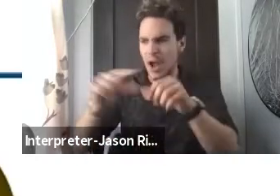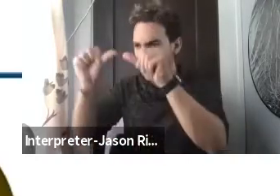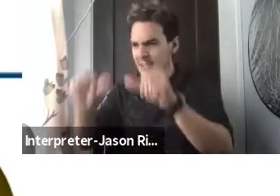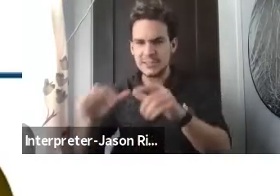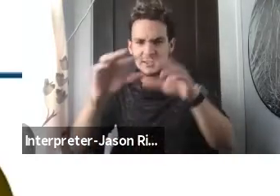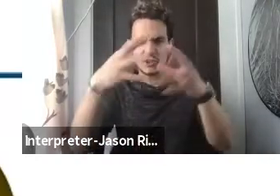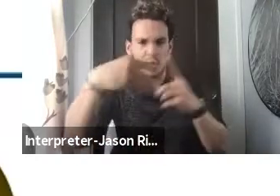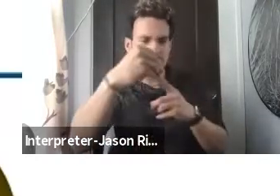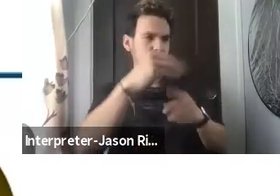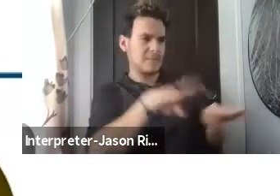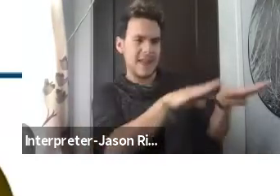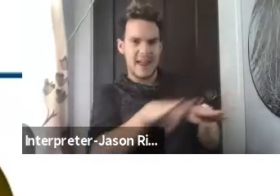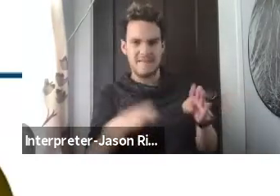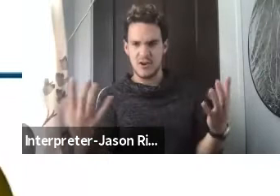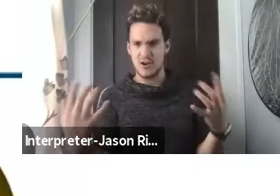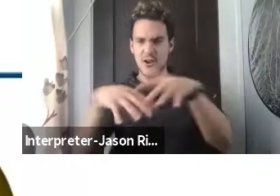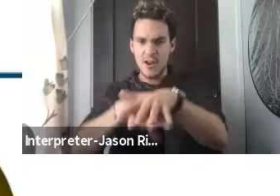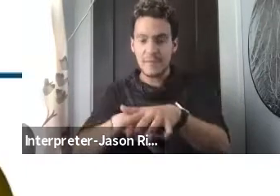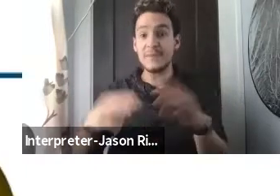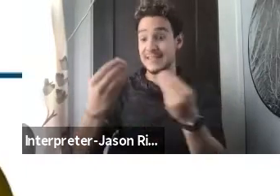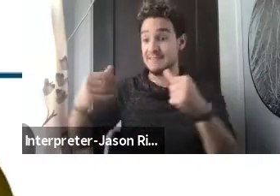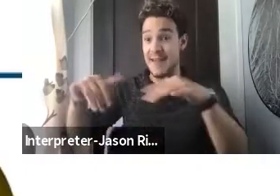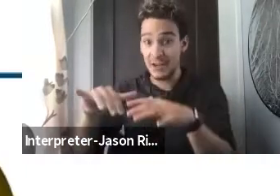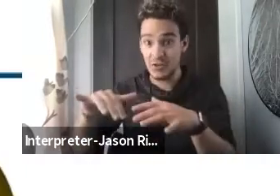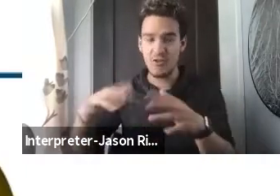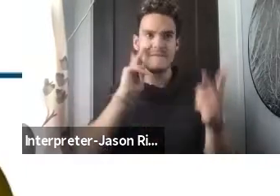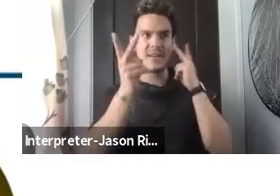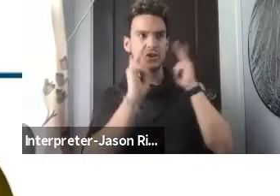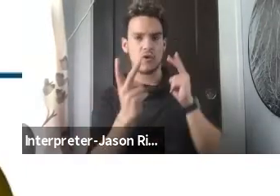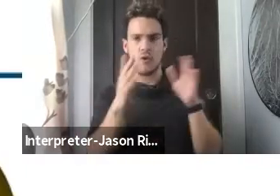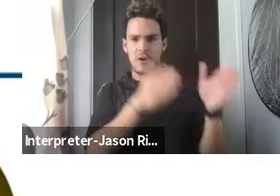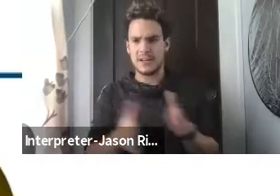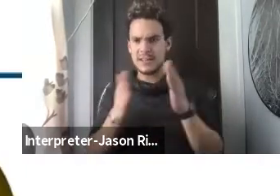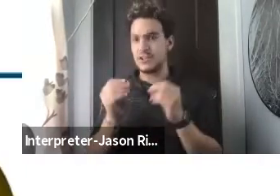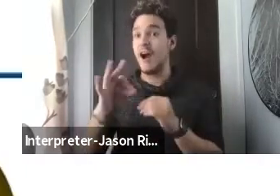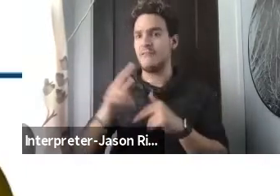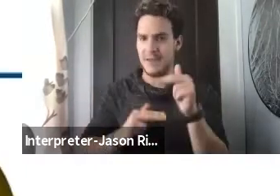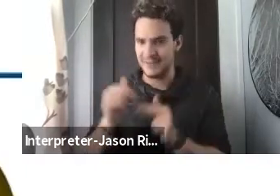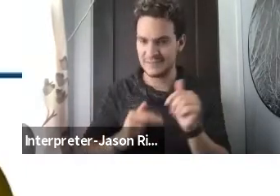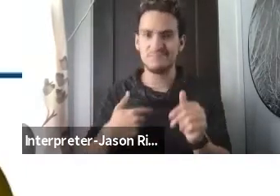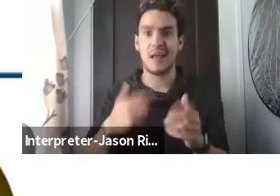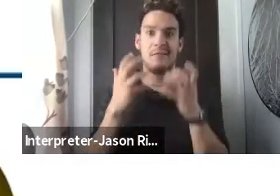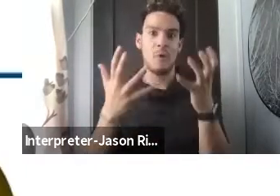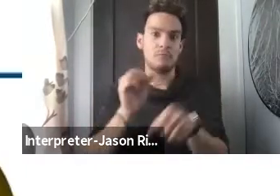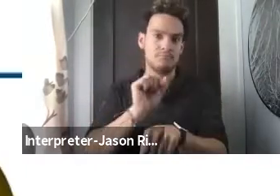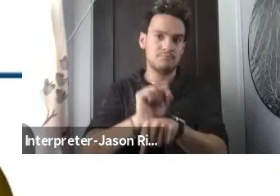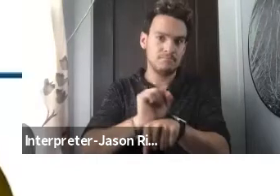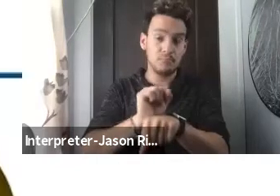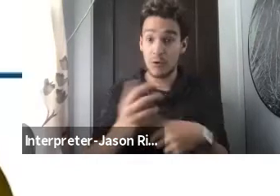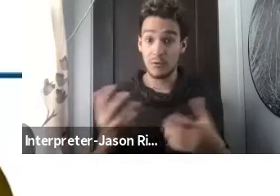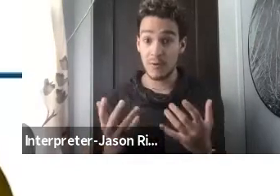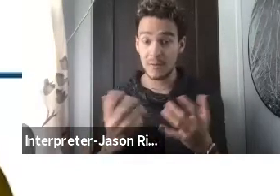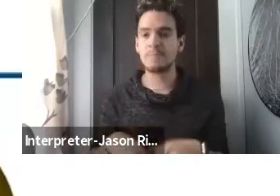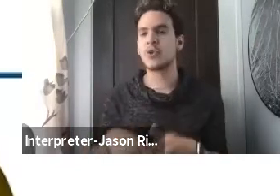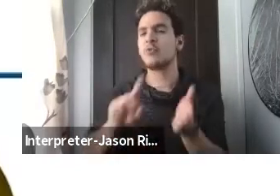and behavior, in particular the spatial and visual organization of buildings. I do a lot of work on